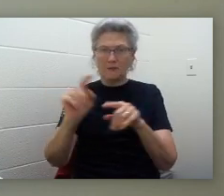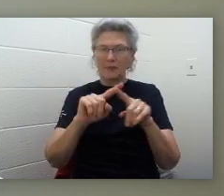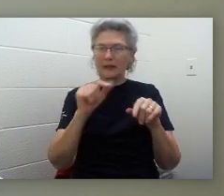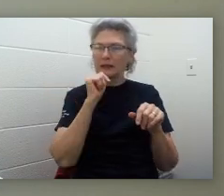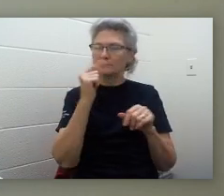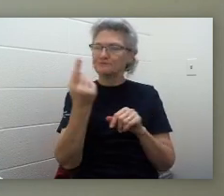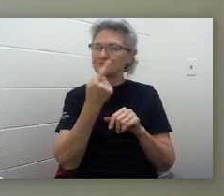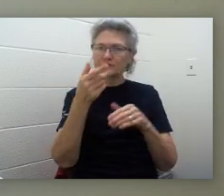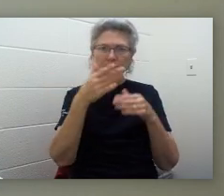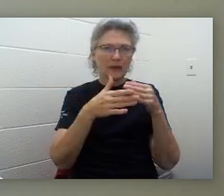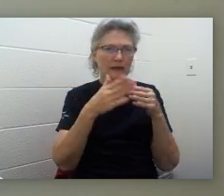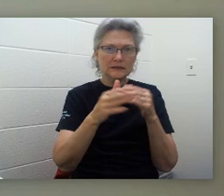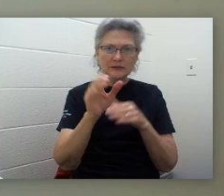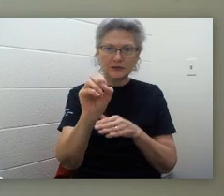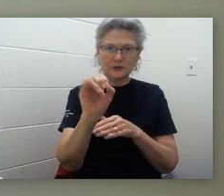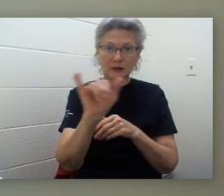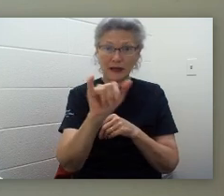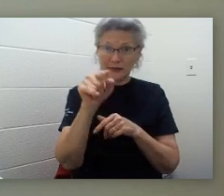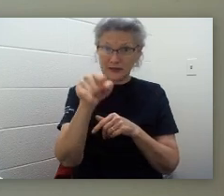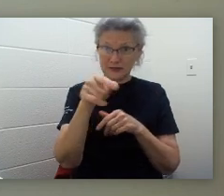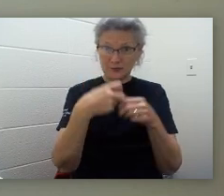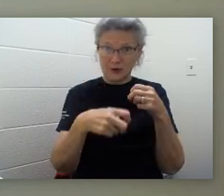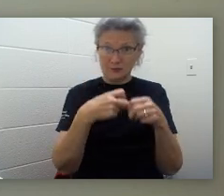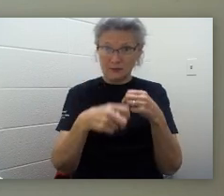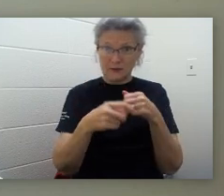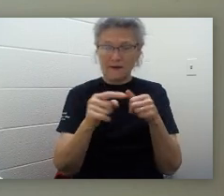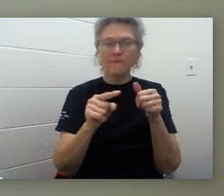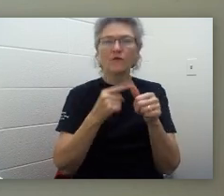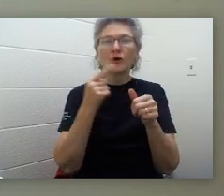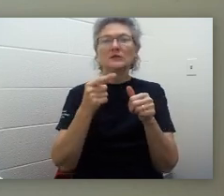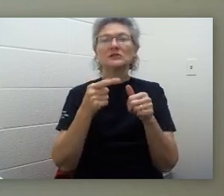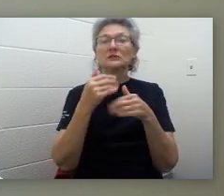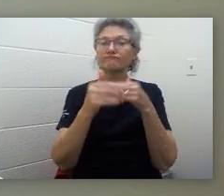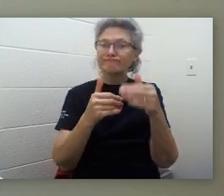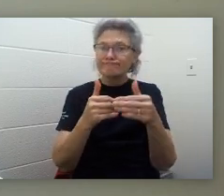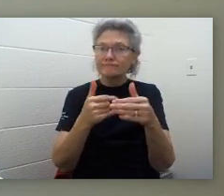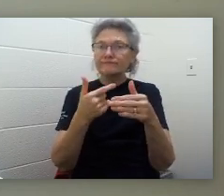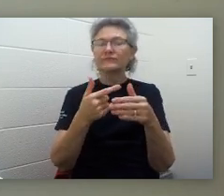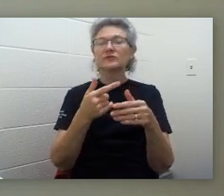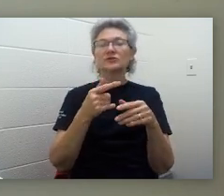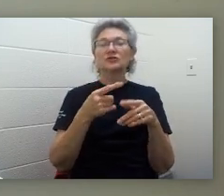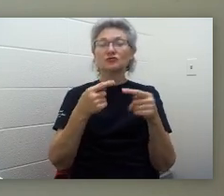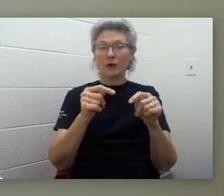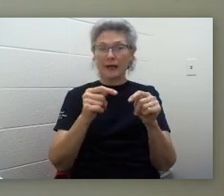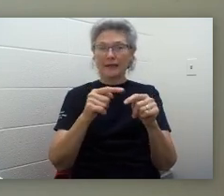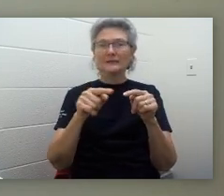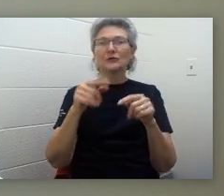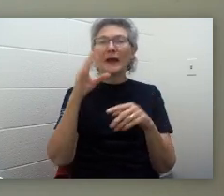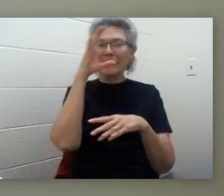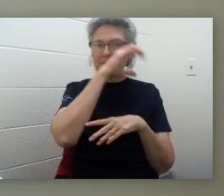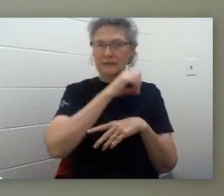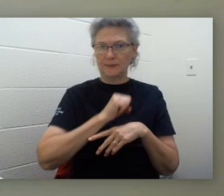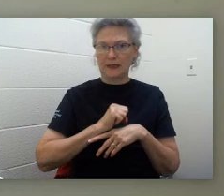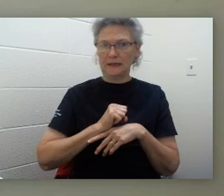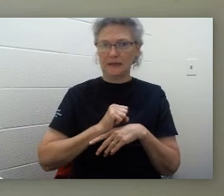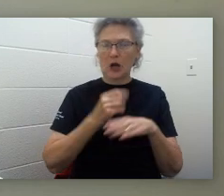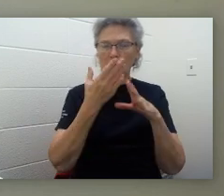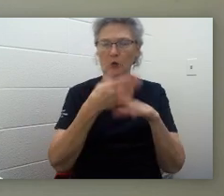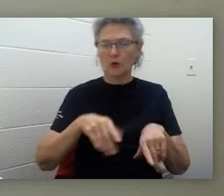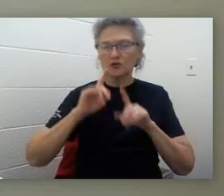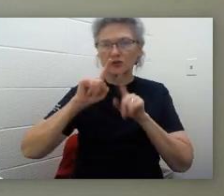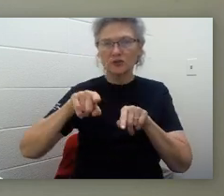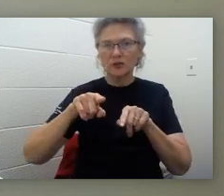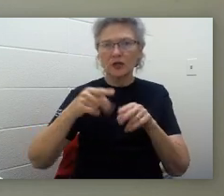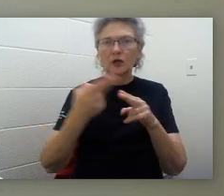in a zero like this problem here. And so our first step to tackling that problem is to estimate our quotient